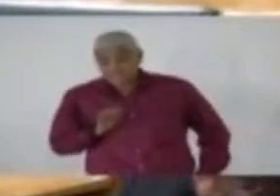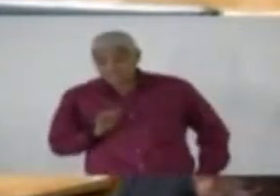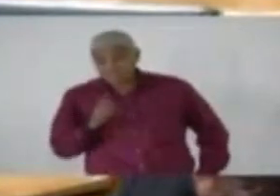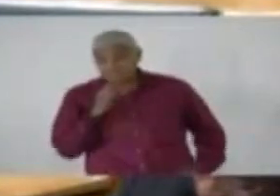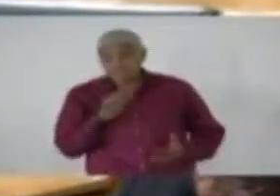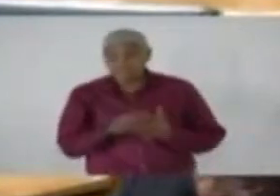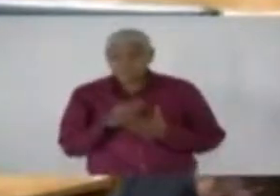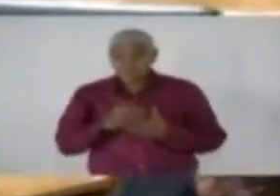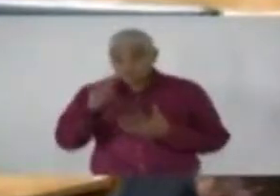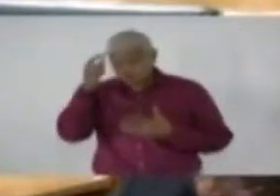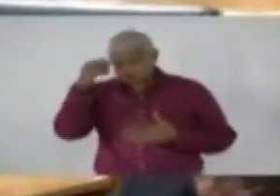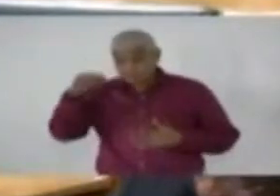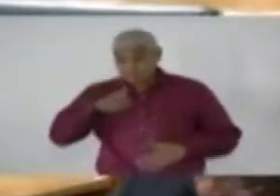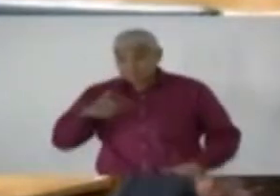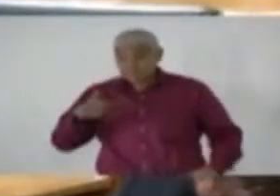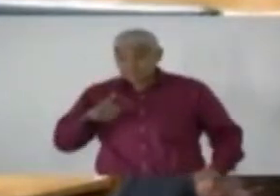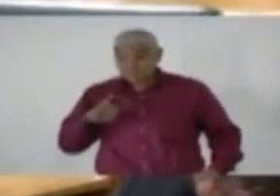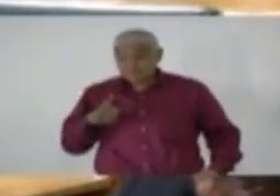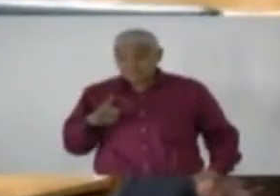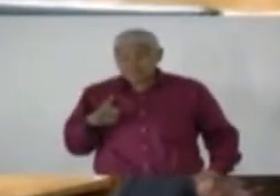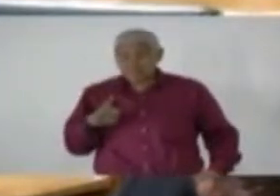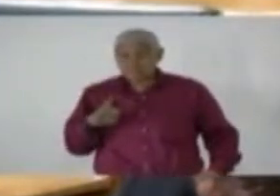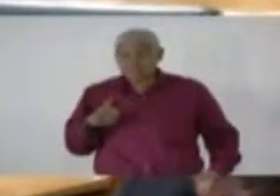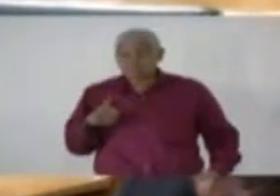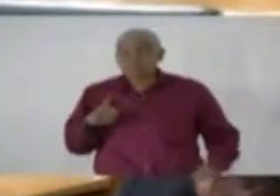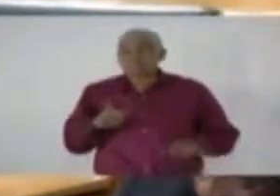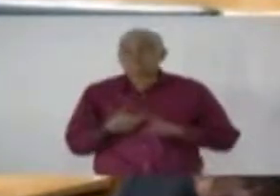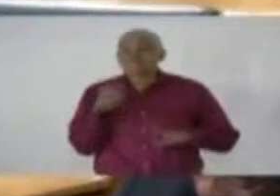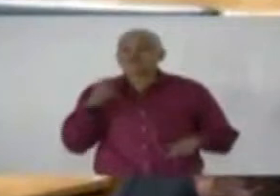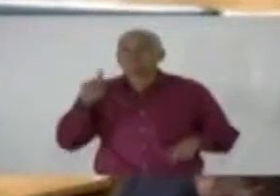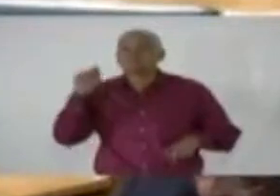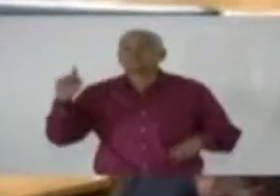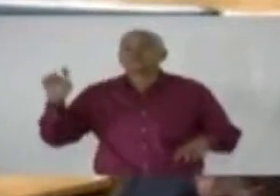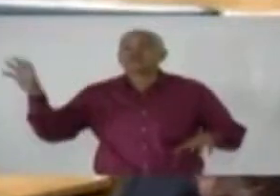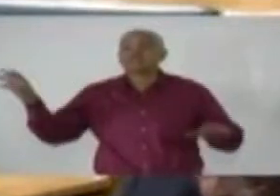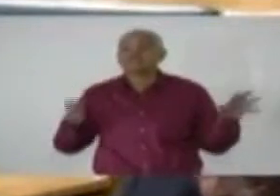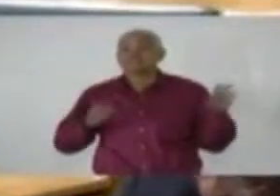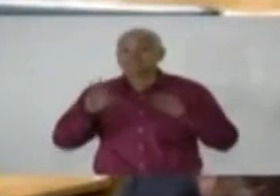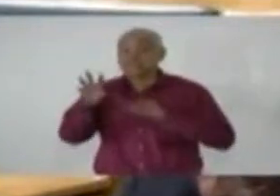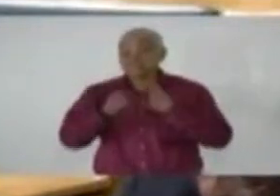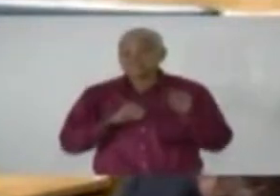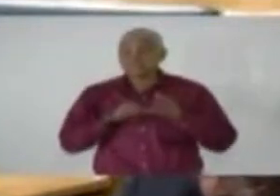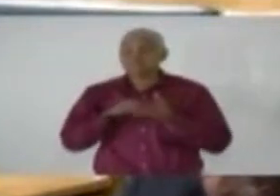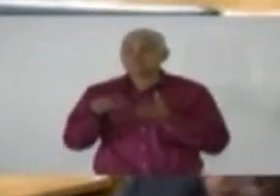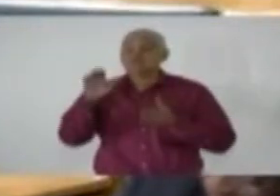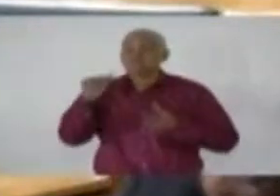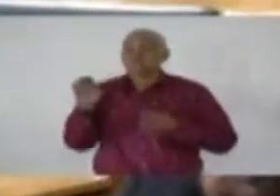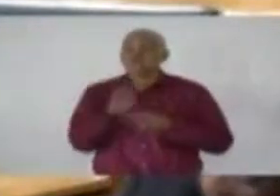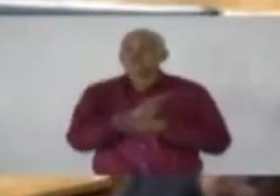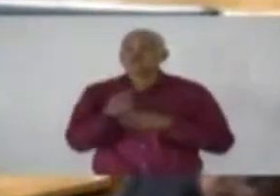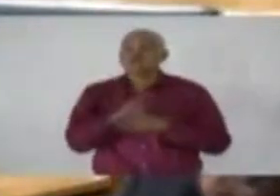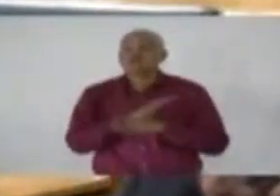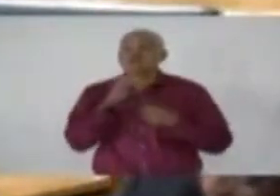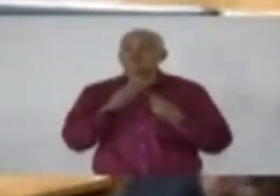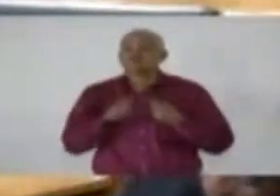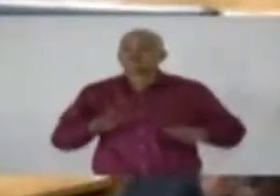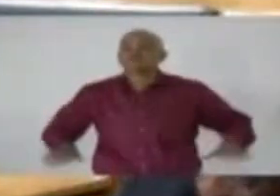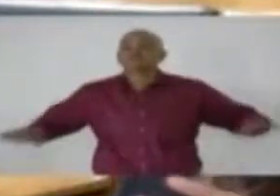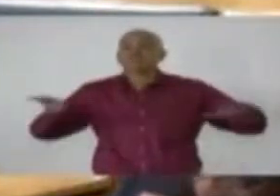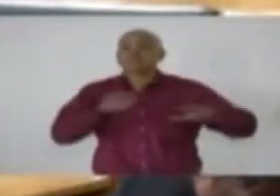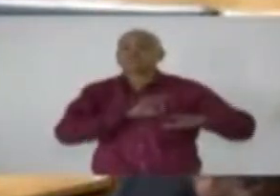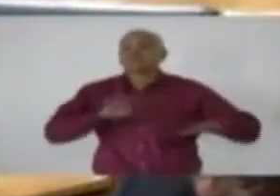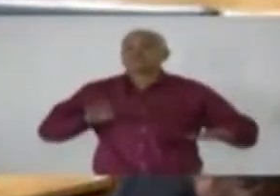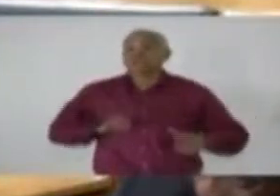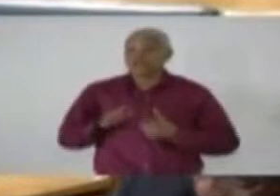money that the government pays me comes from taxes paid by businesses and their employees